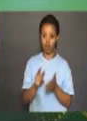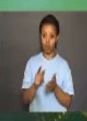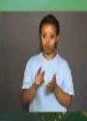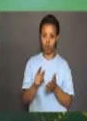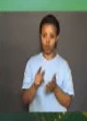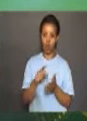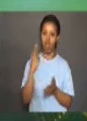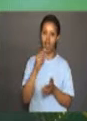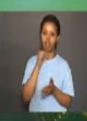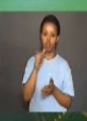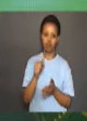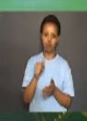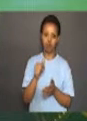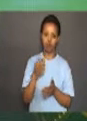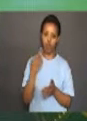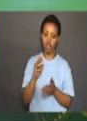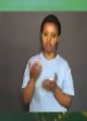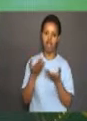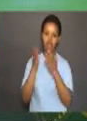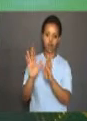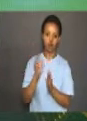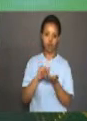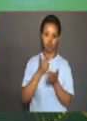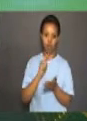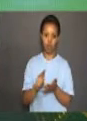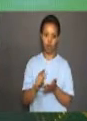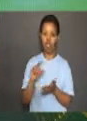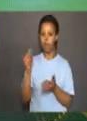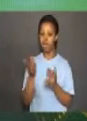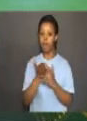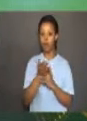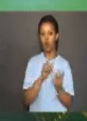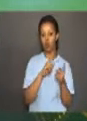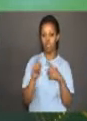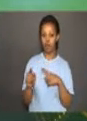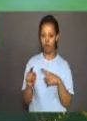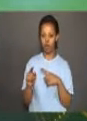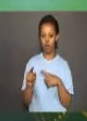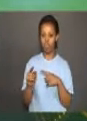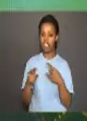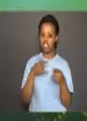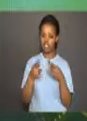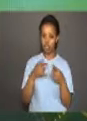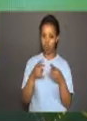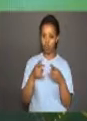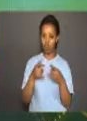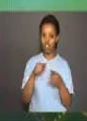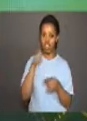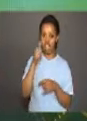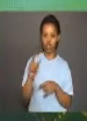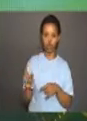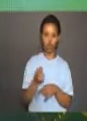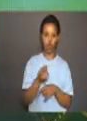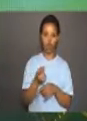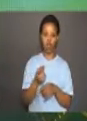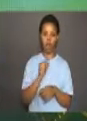not use. On the other hand, species also develop